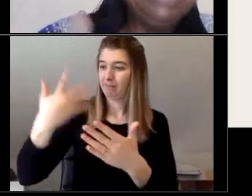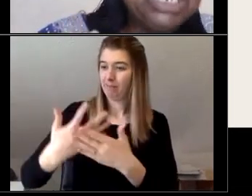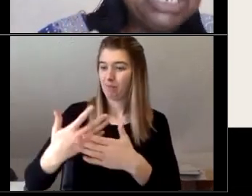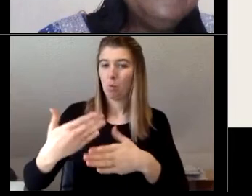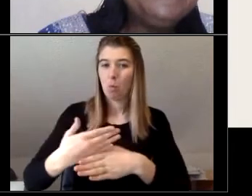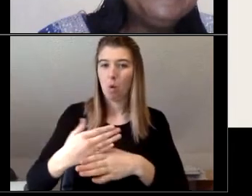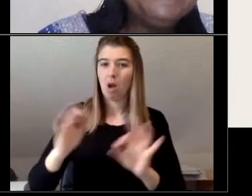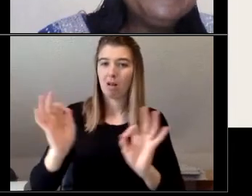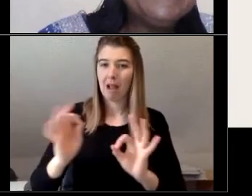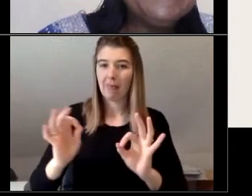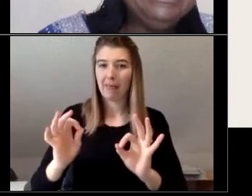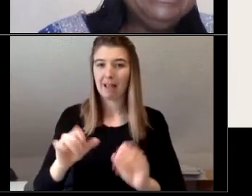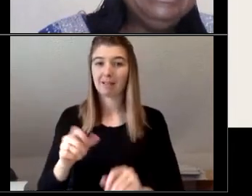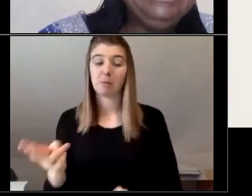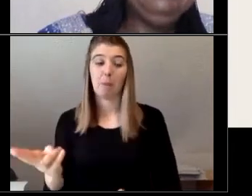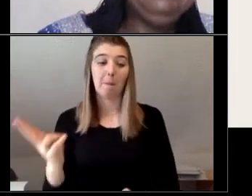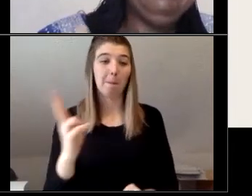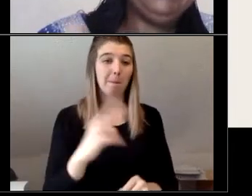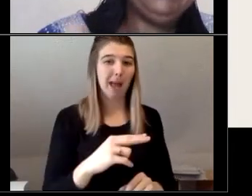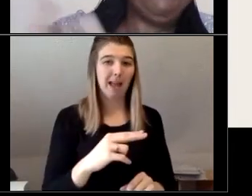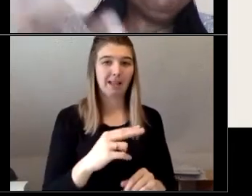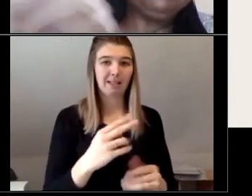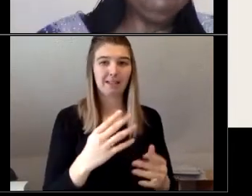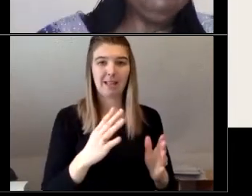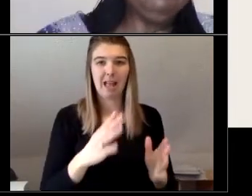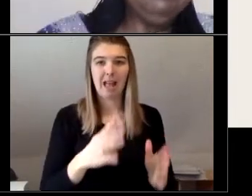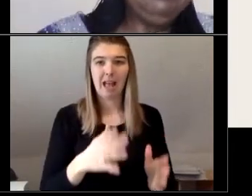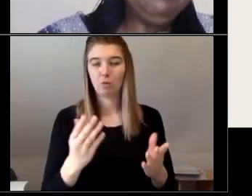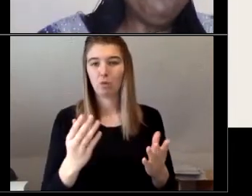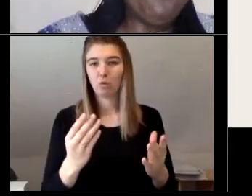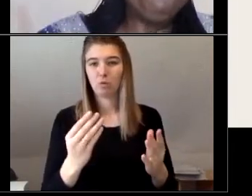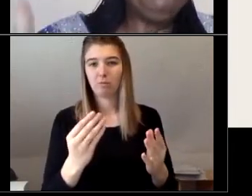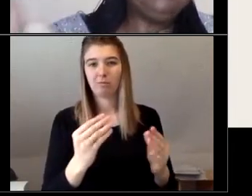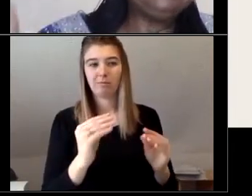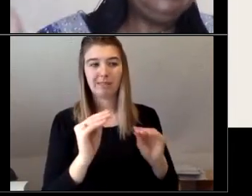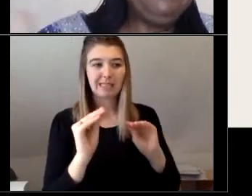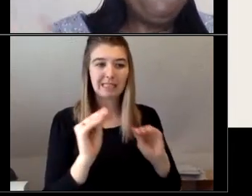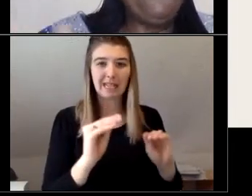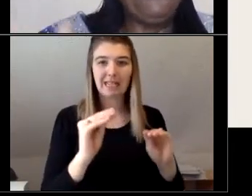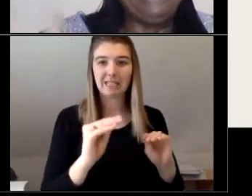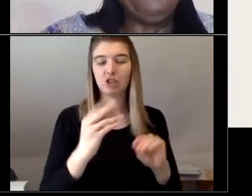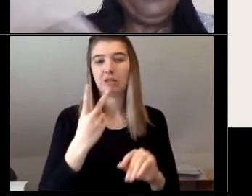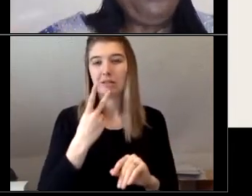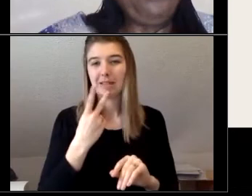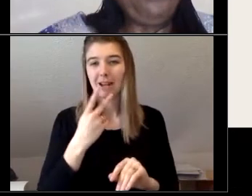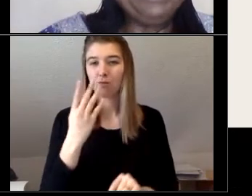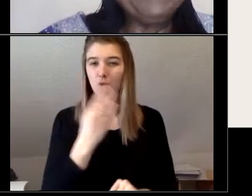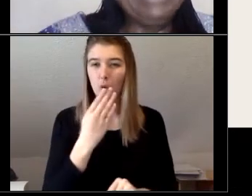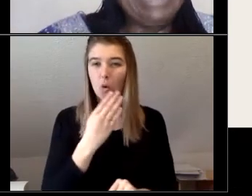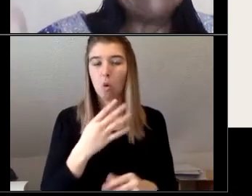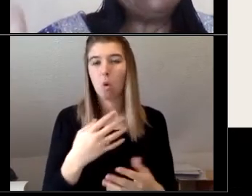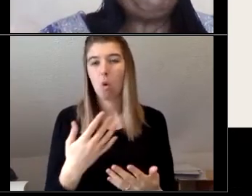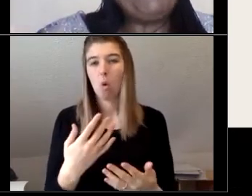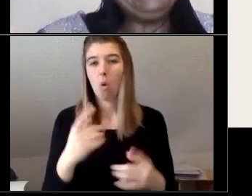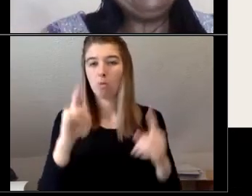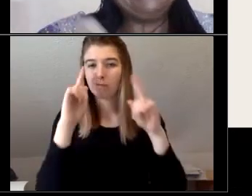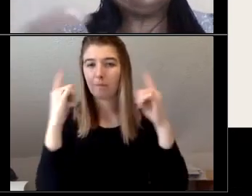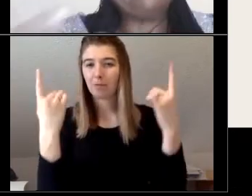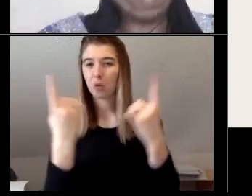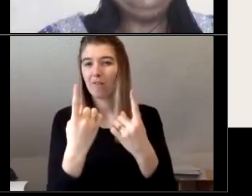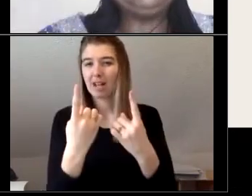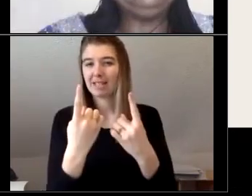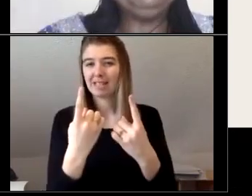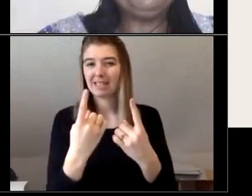to teach in a secondary school or university or an oil company, except where they